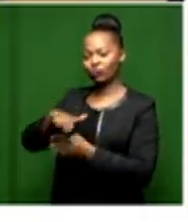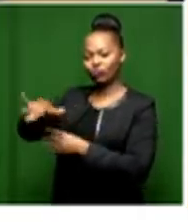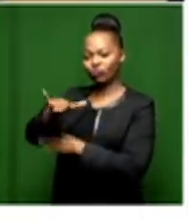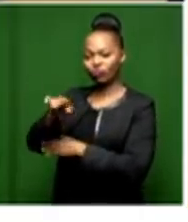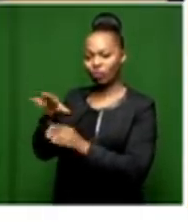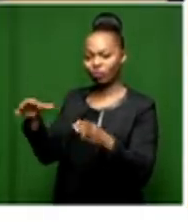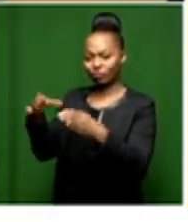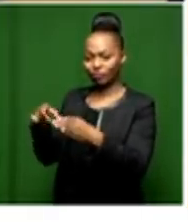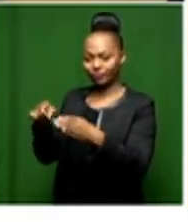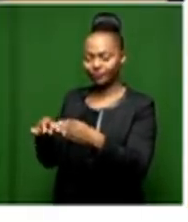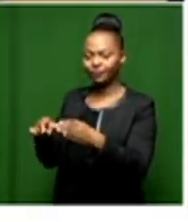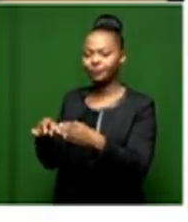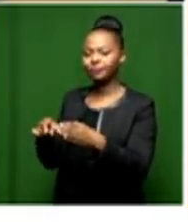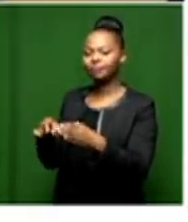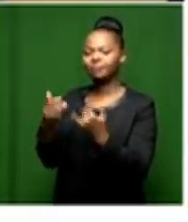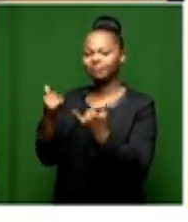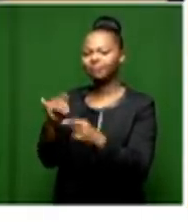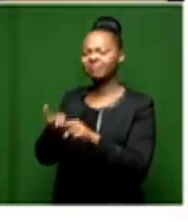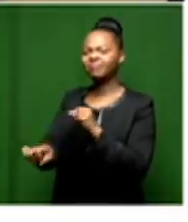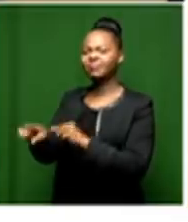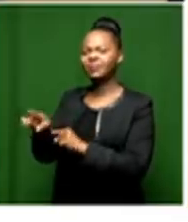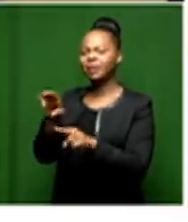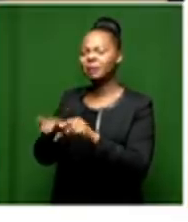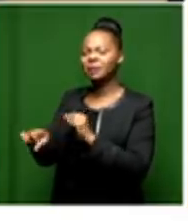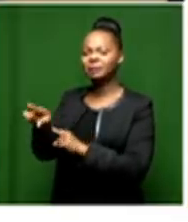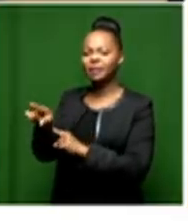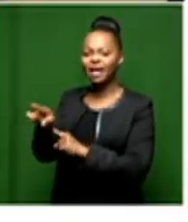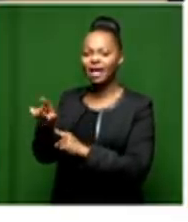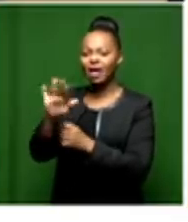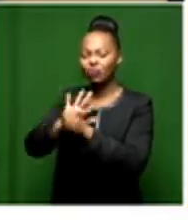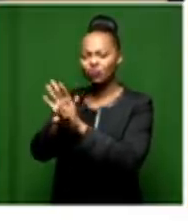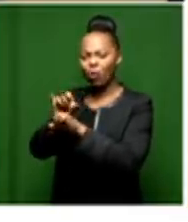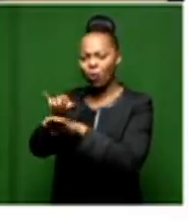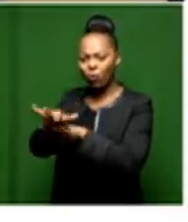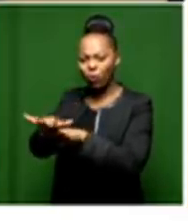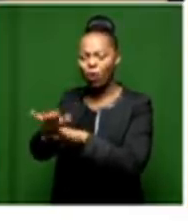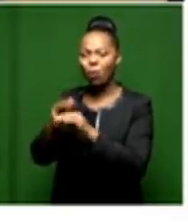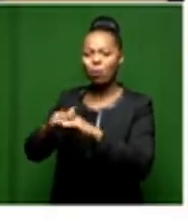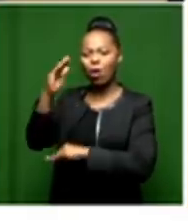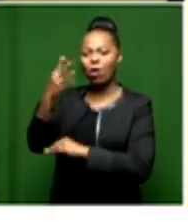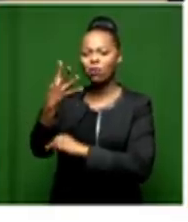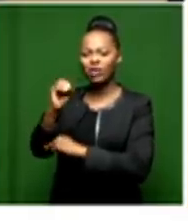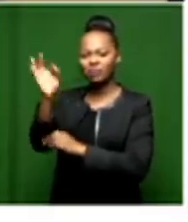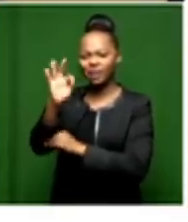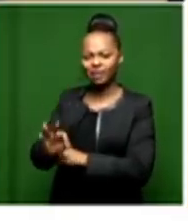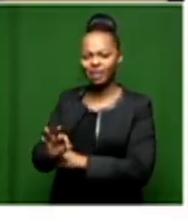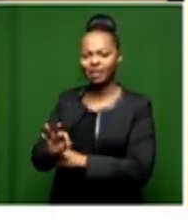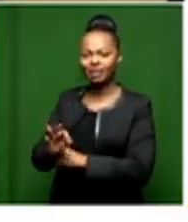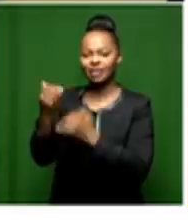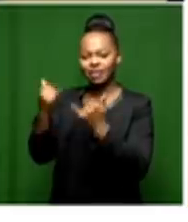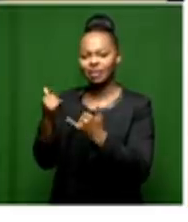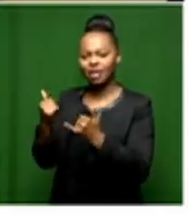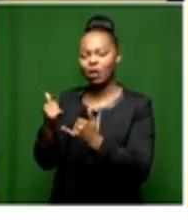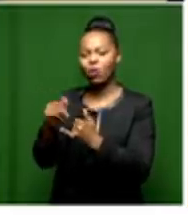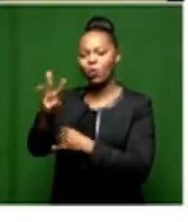that, what we're seeing is that infection makes up more than 40% of all acute general hospitalizations